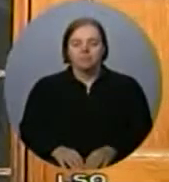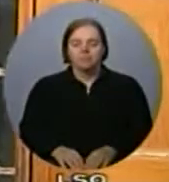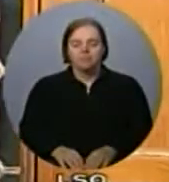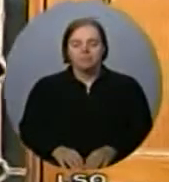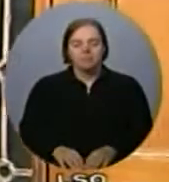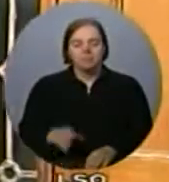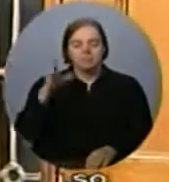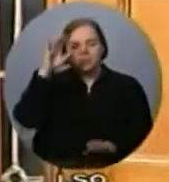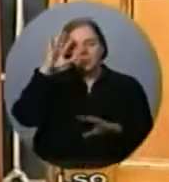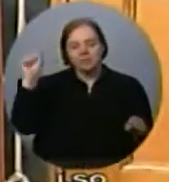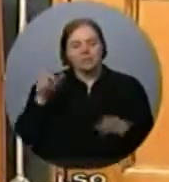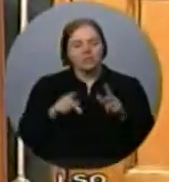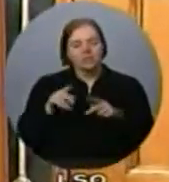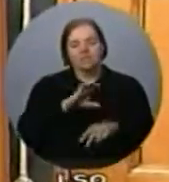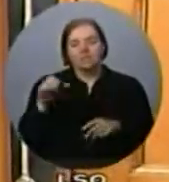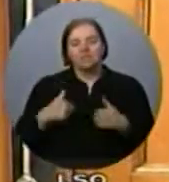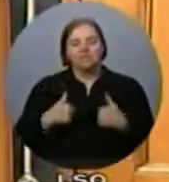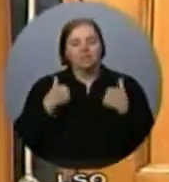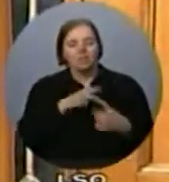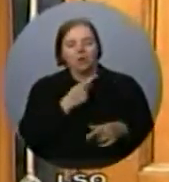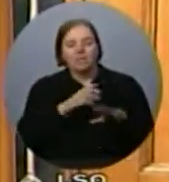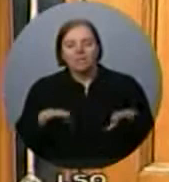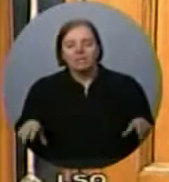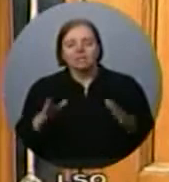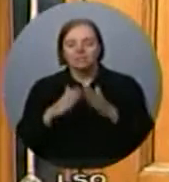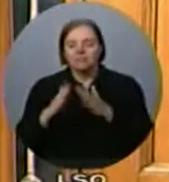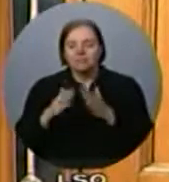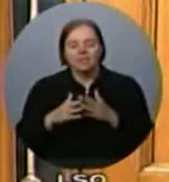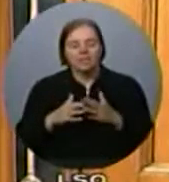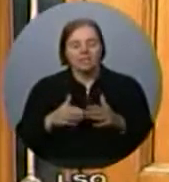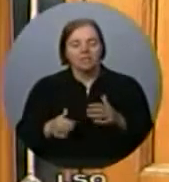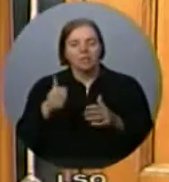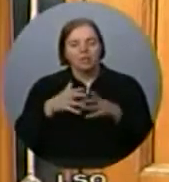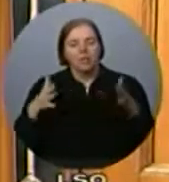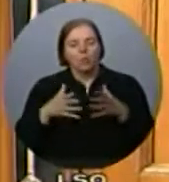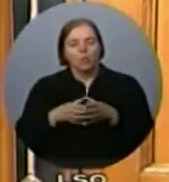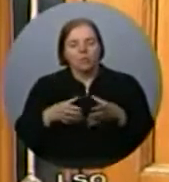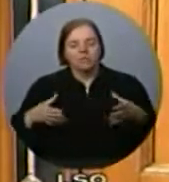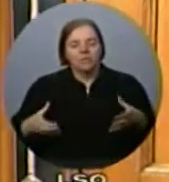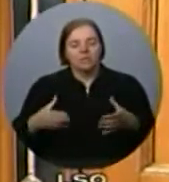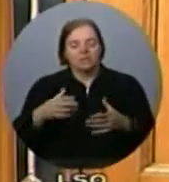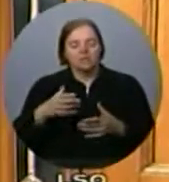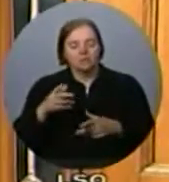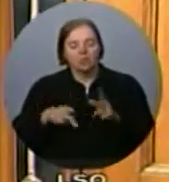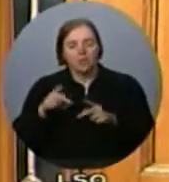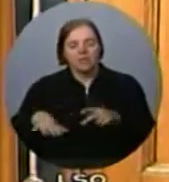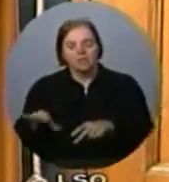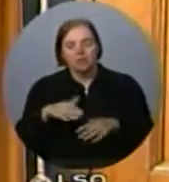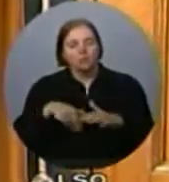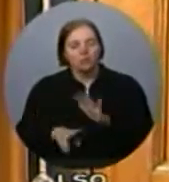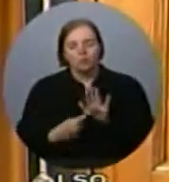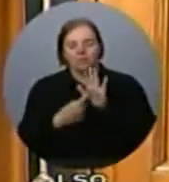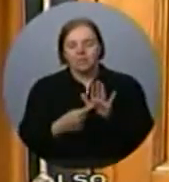Mr. Speaker, Canadians living in our fastest growing provinces and cities have become significantly underrepresented due to population growth